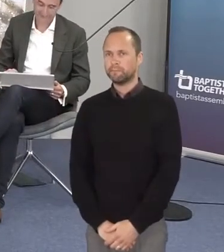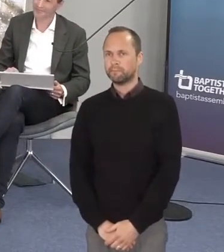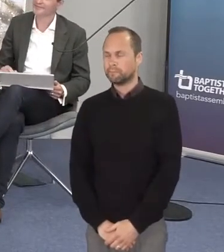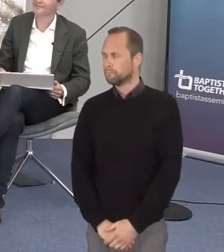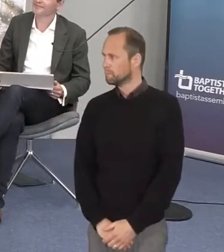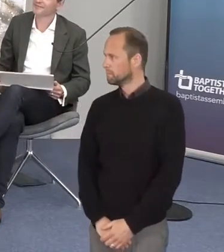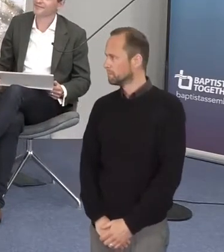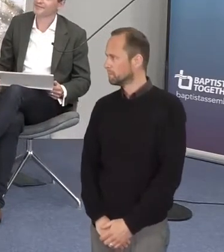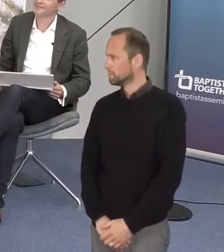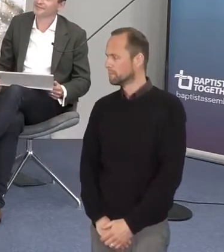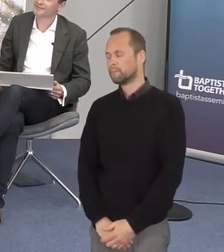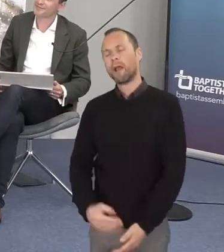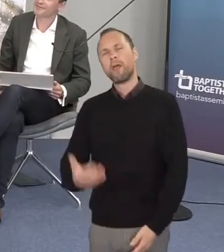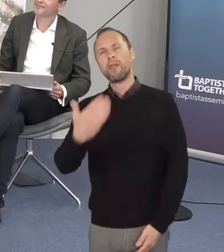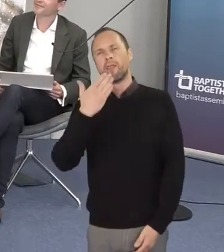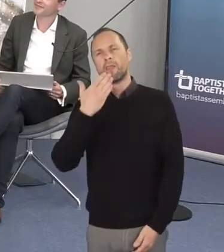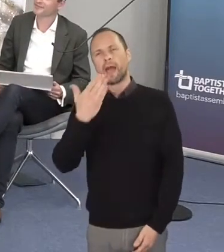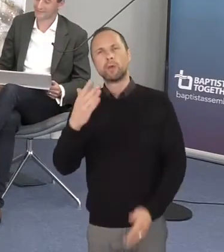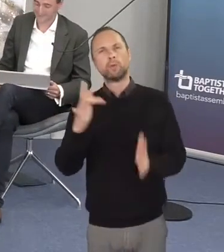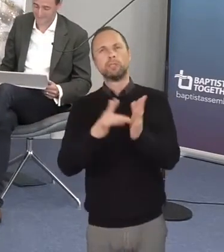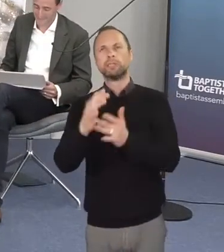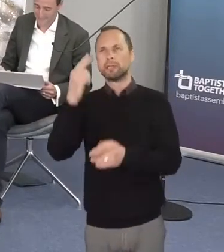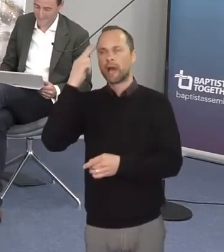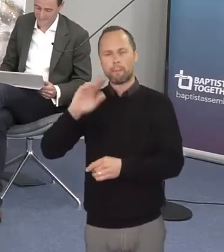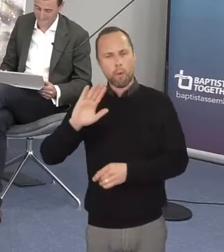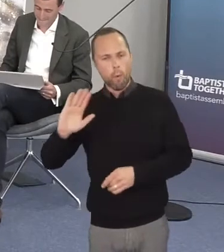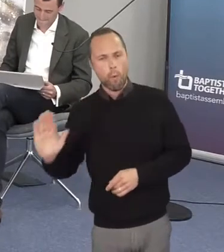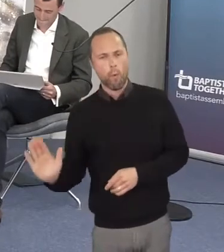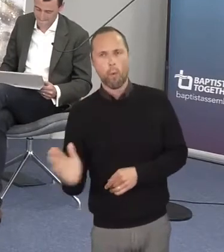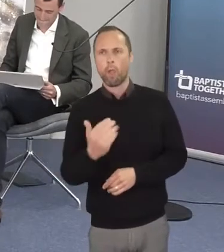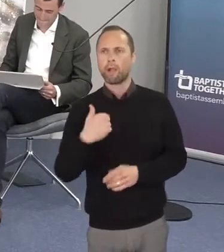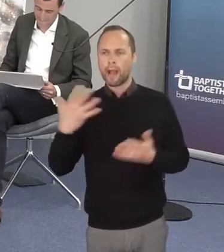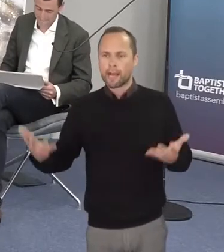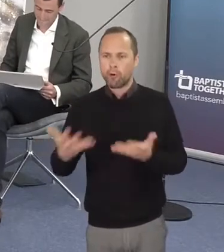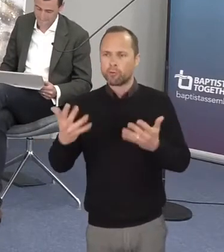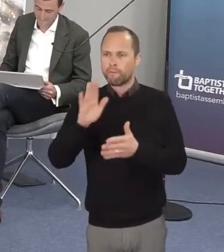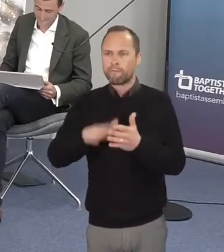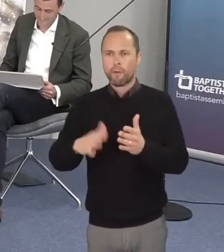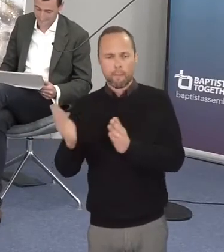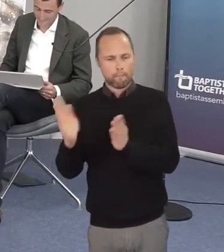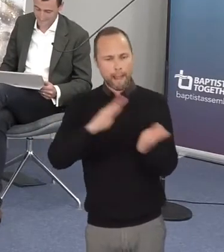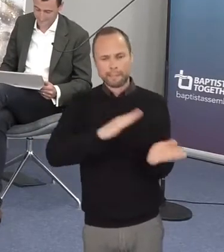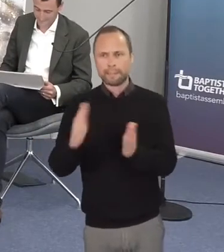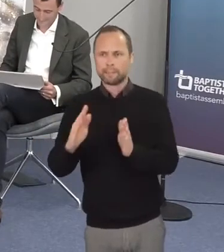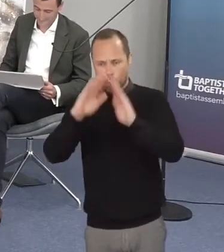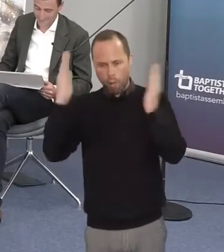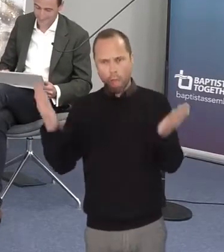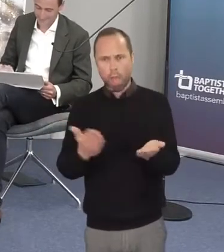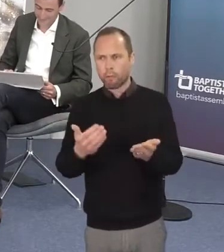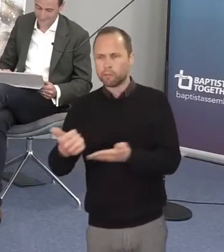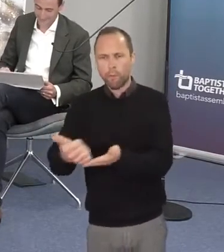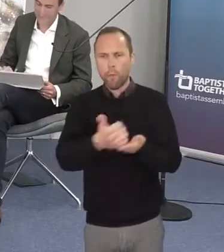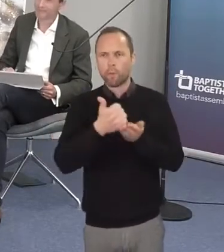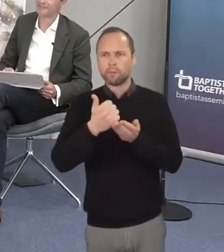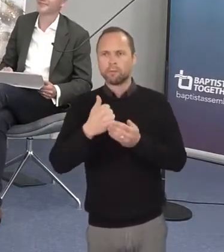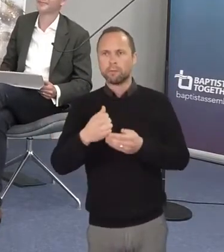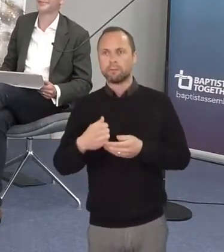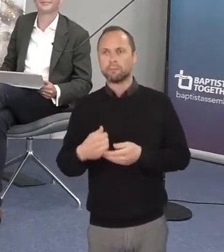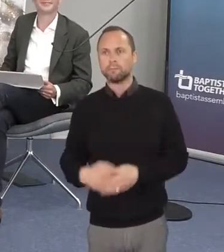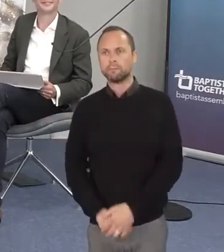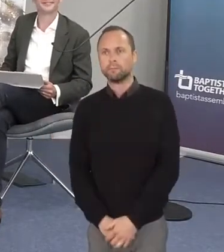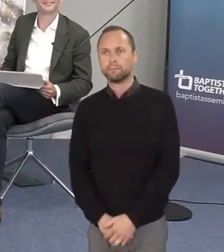Thanks, in Jesus' name, for all the encouragement and support of Baptists around the world. We now